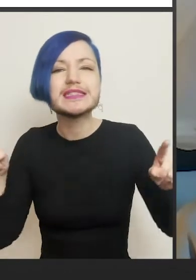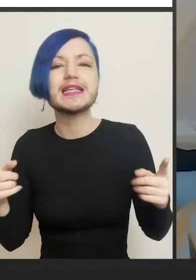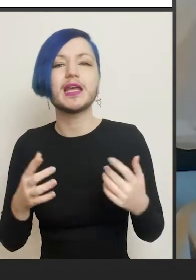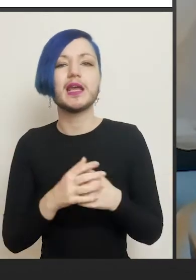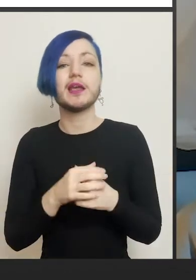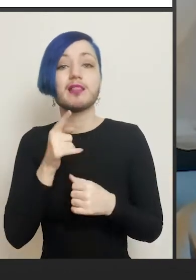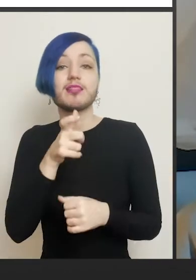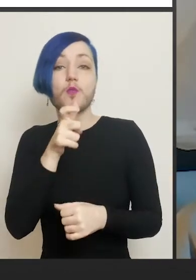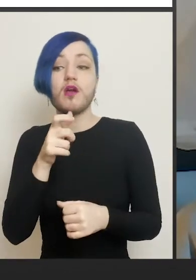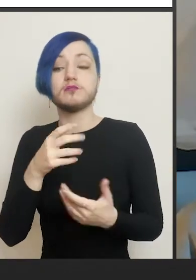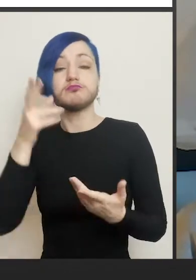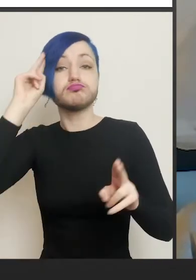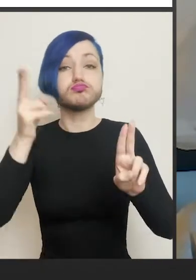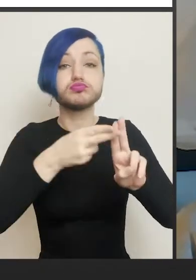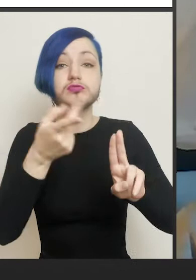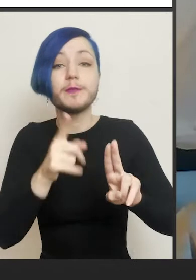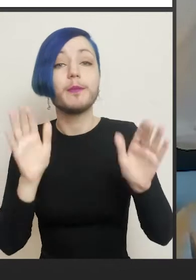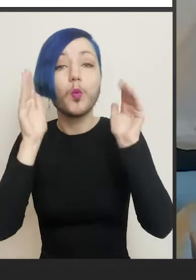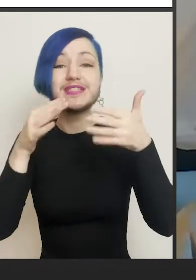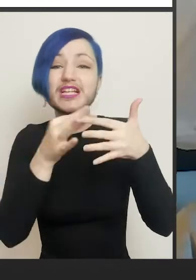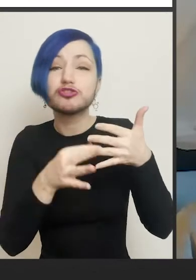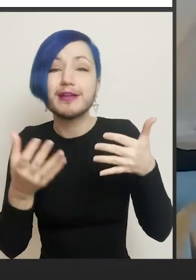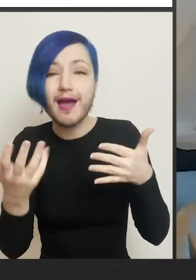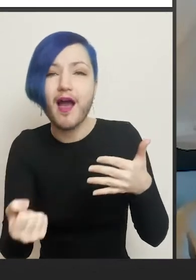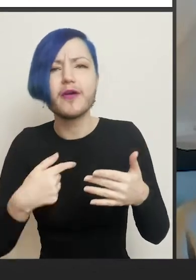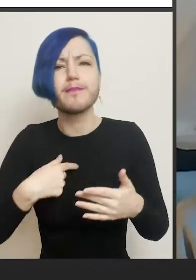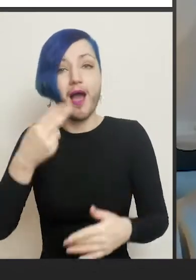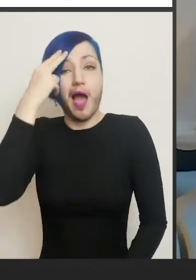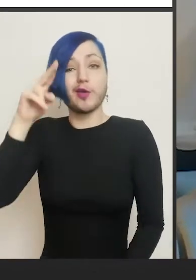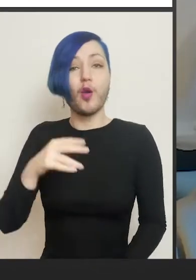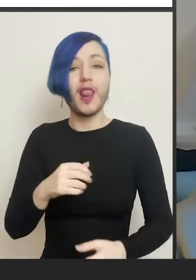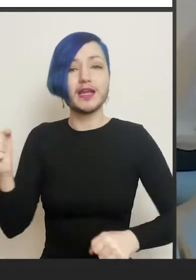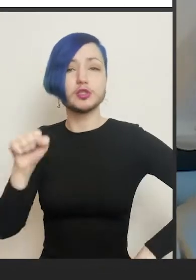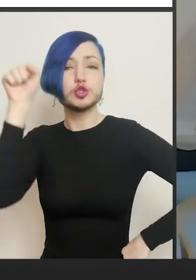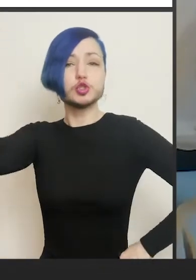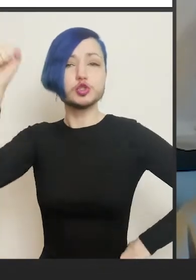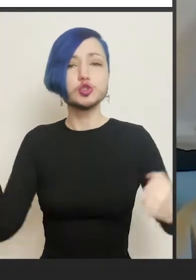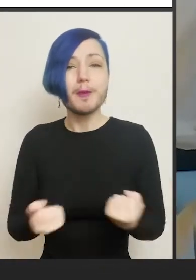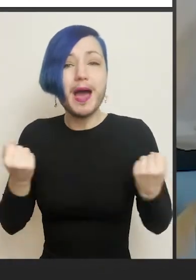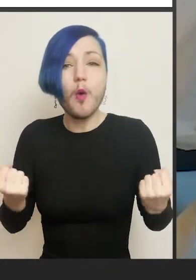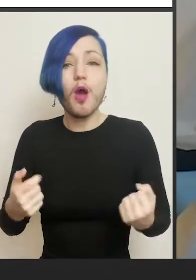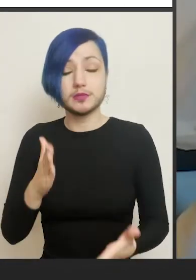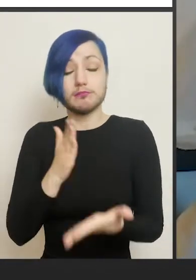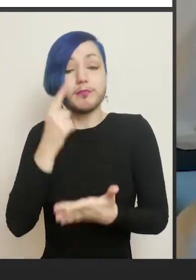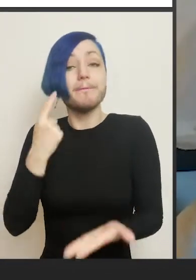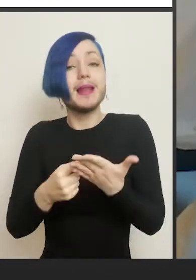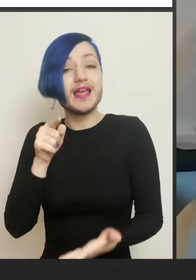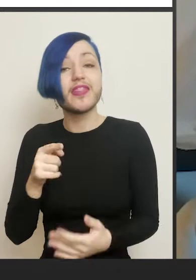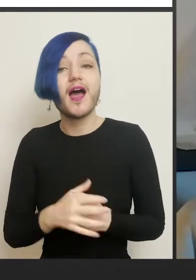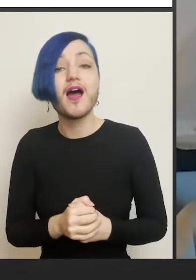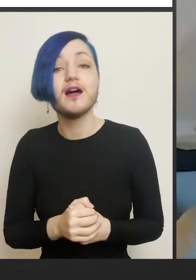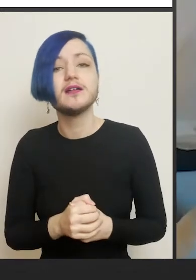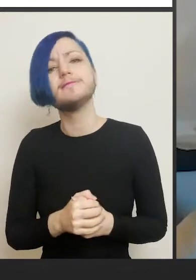often a term applied to people with autistic traits. And I like to call it a superpower because I genuinely believe that that is what it